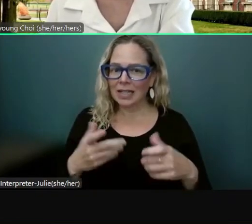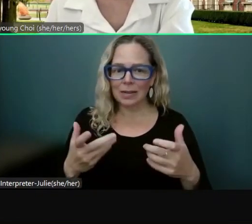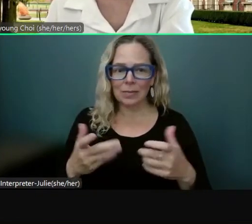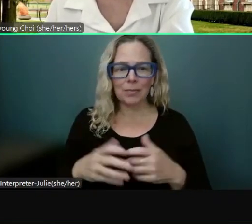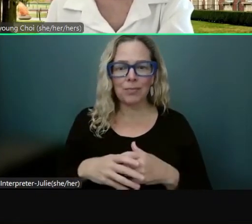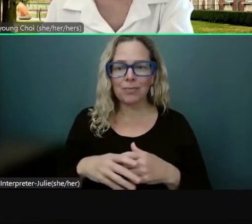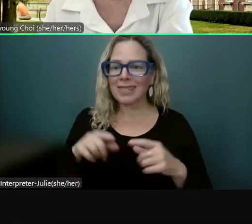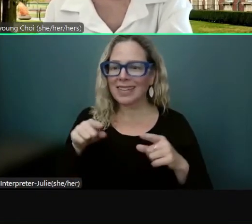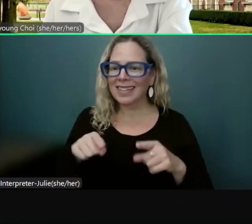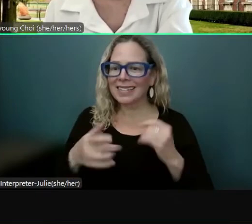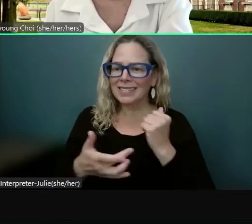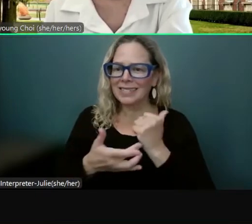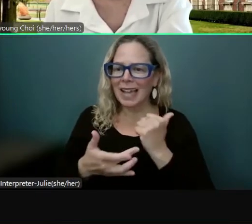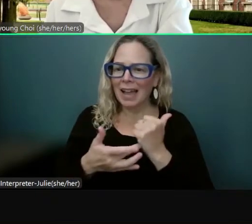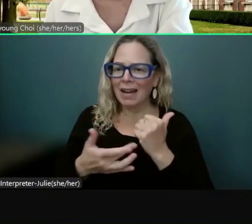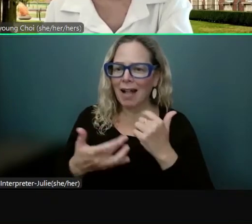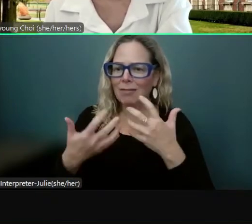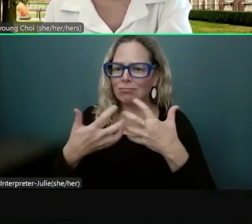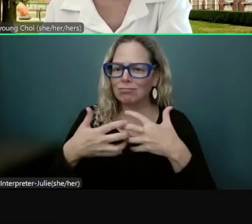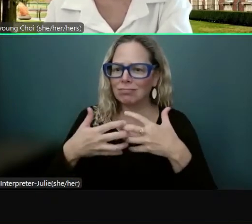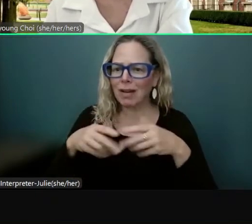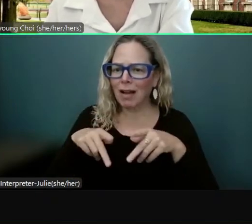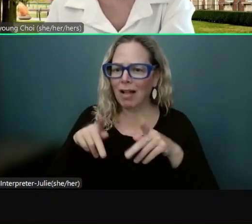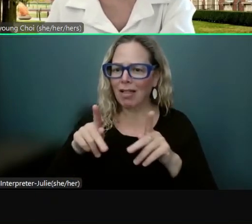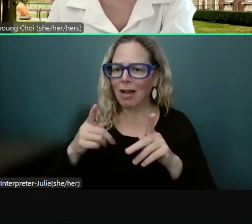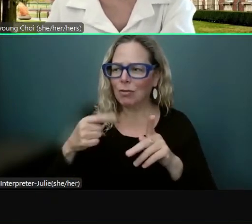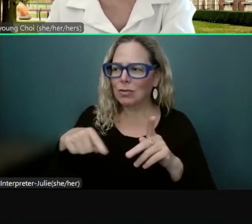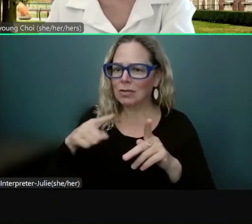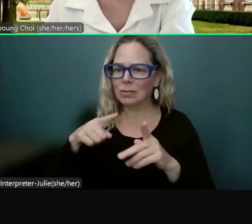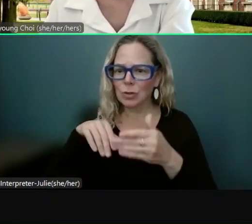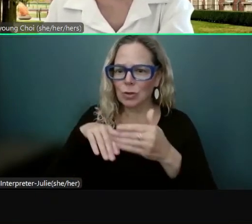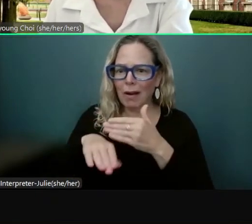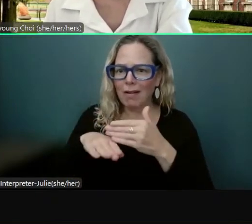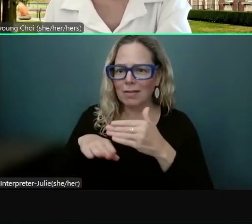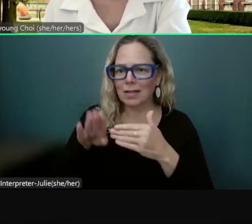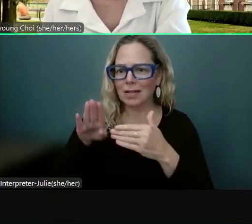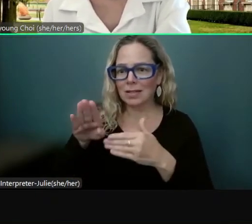access their medical imaging results.